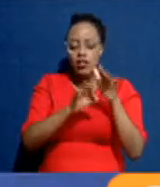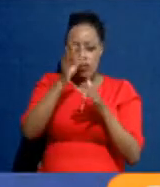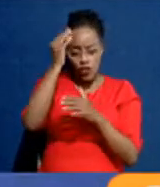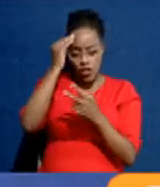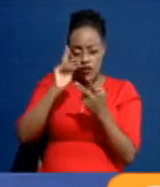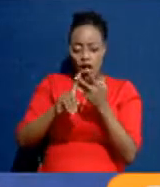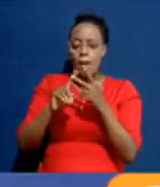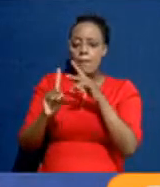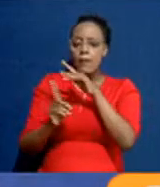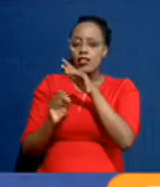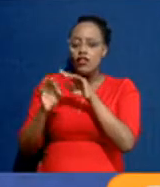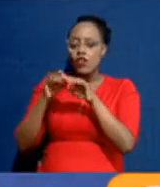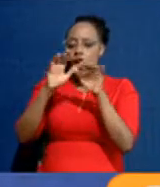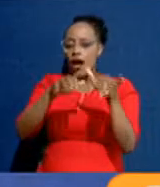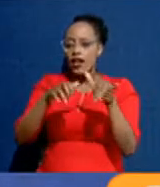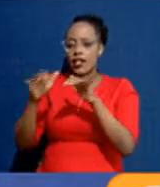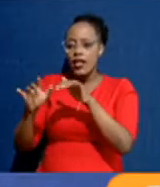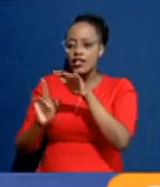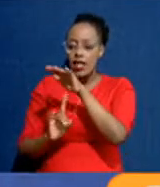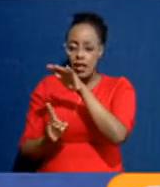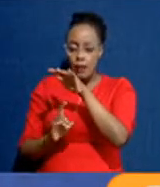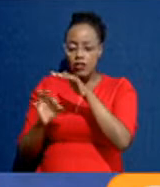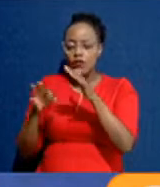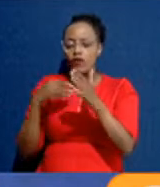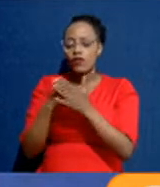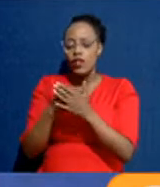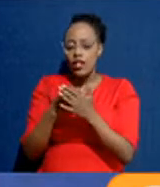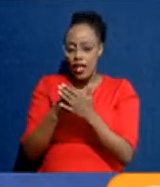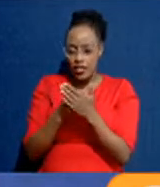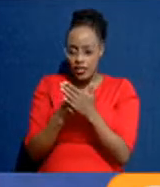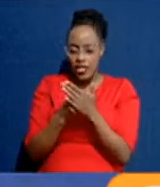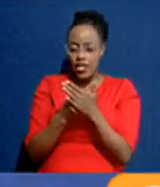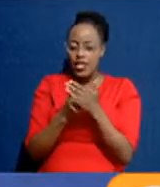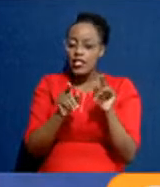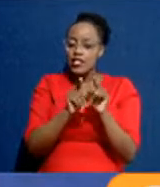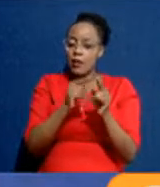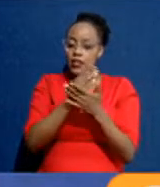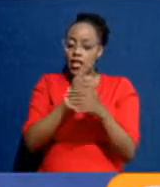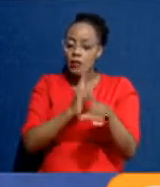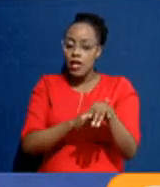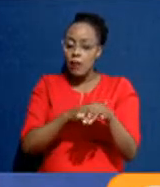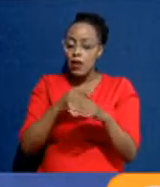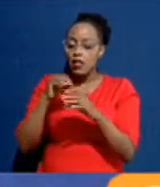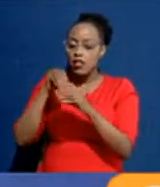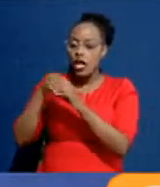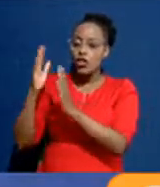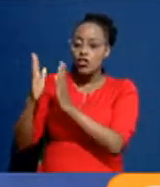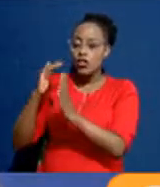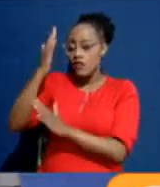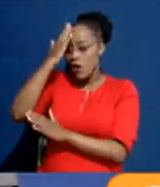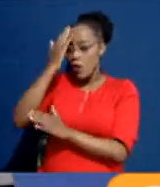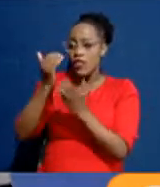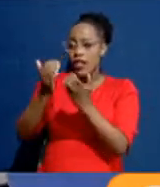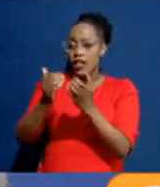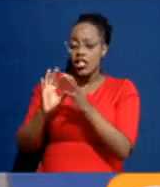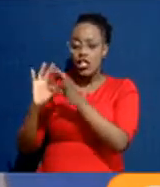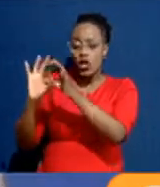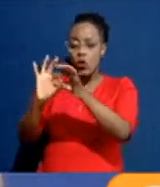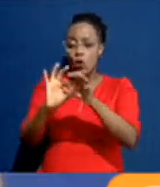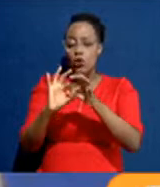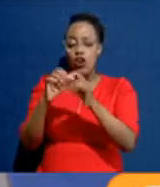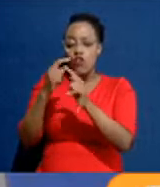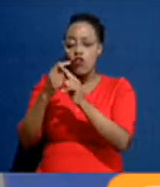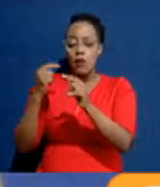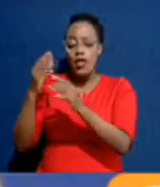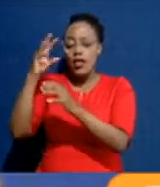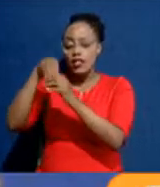Minister for Agriculture, Minister for Finance, and at times Internal Security, yeah. Because they may need coordination from Internal